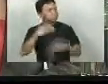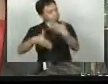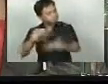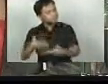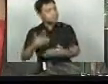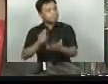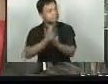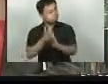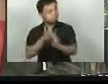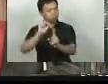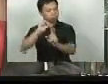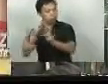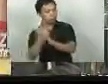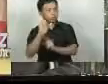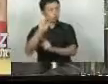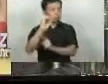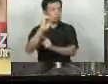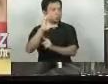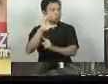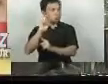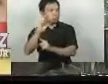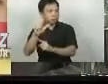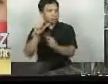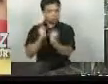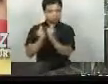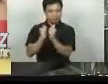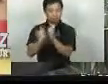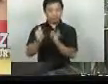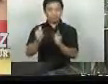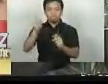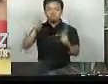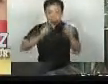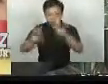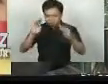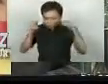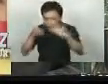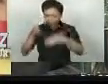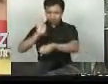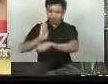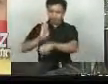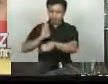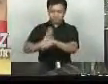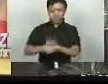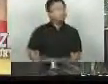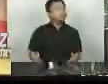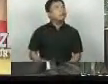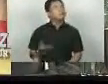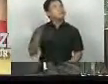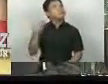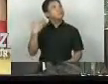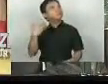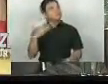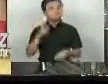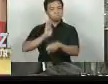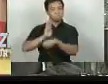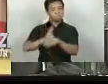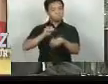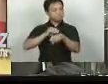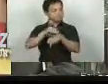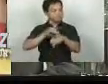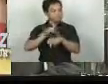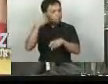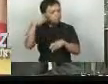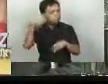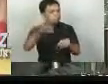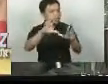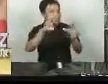entrepreneur is so recent, and I started as a business consultant and distributor of an accounting system to